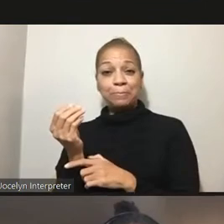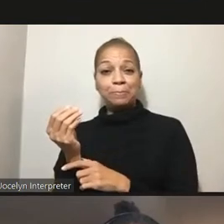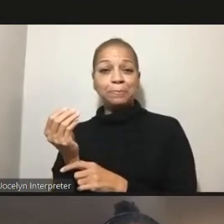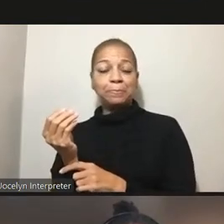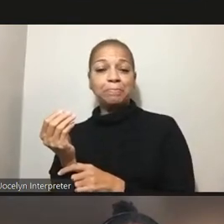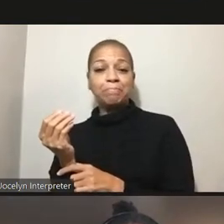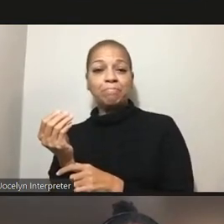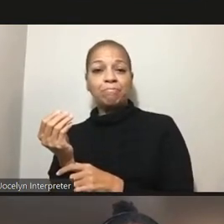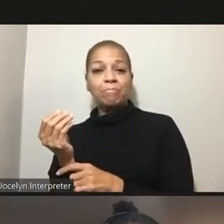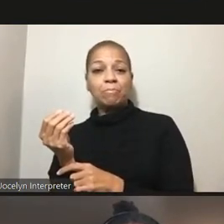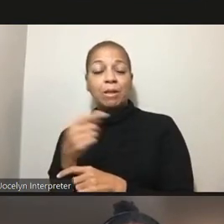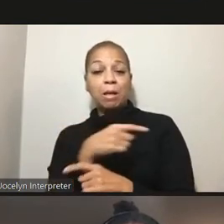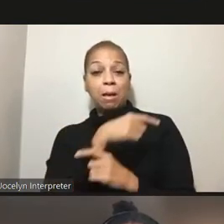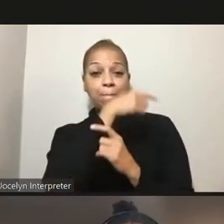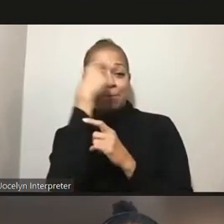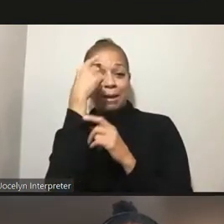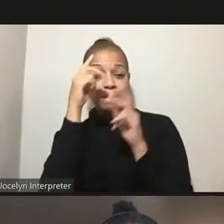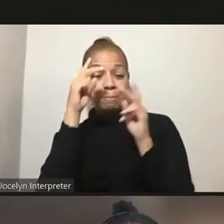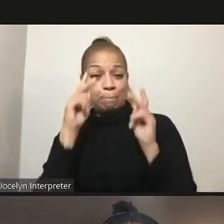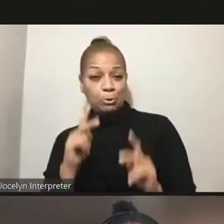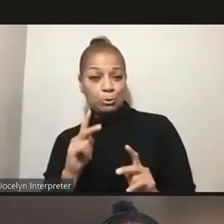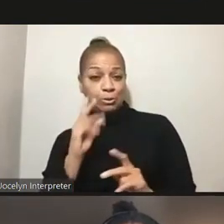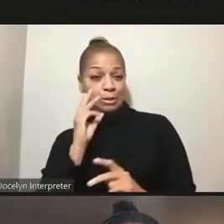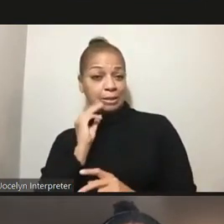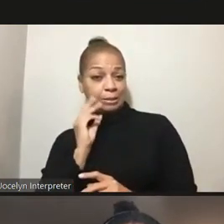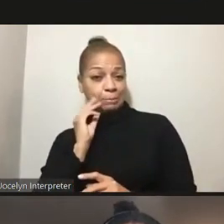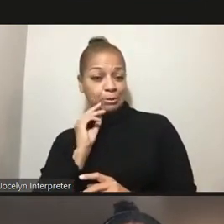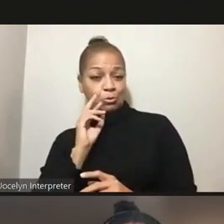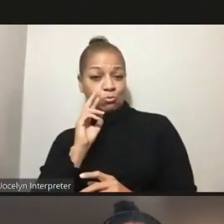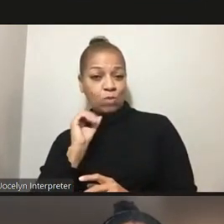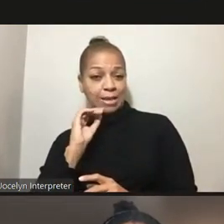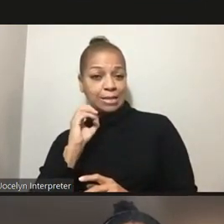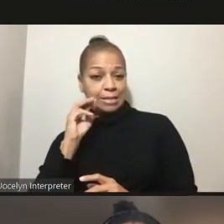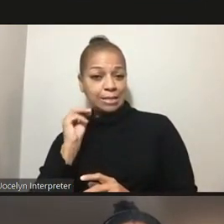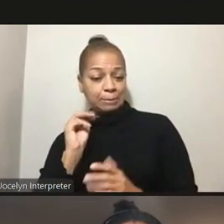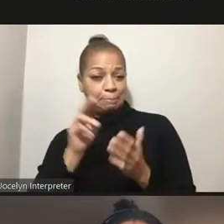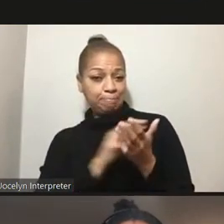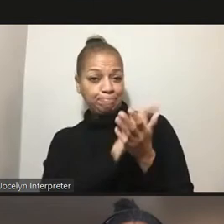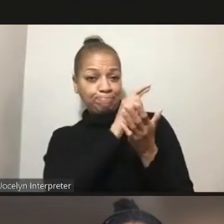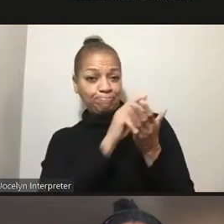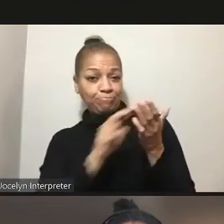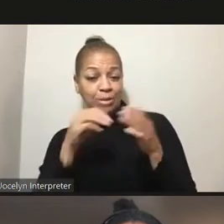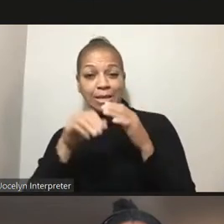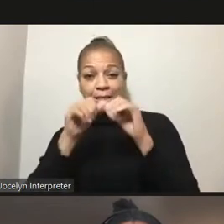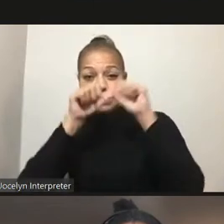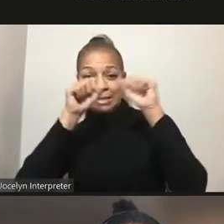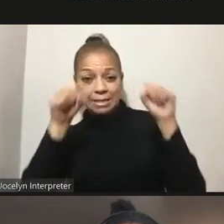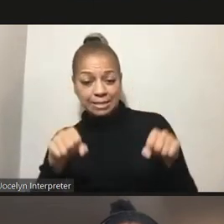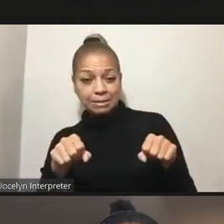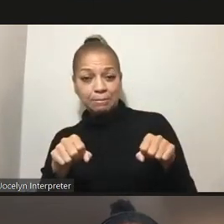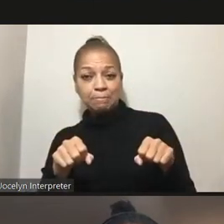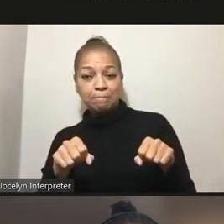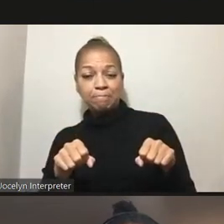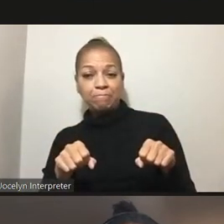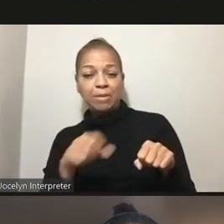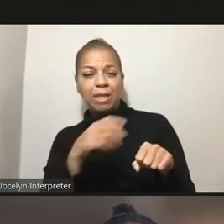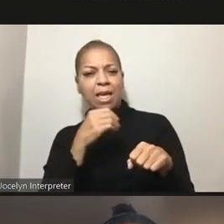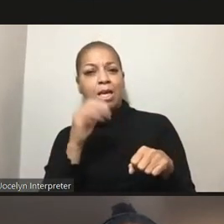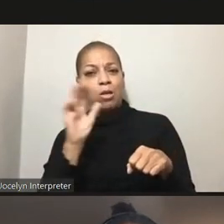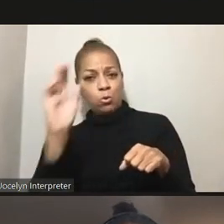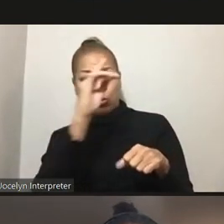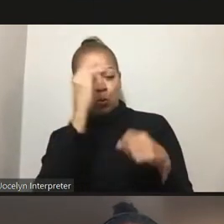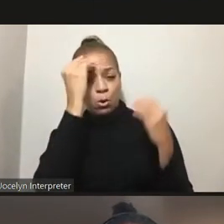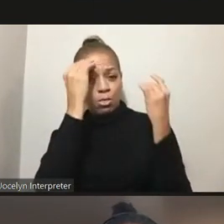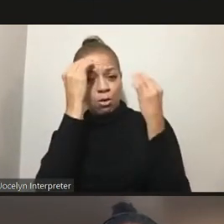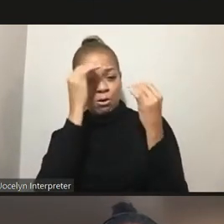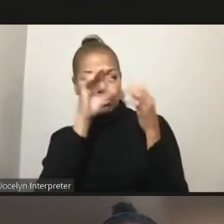a Black person experiencing racism in this system and thoughts about that